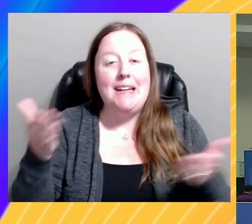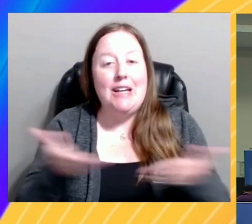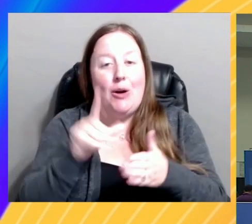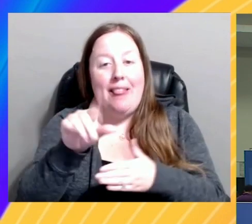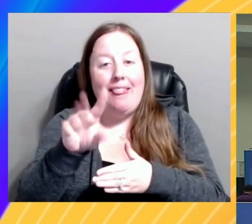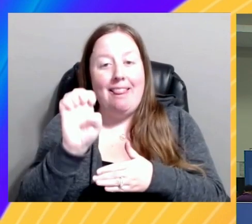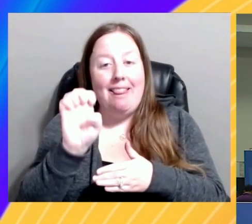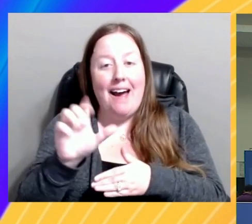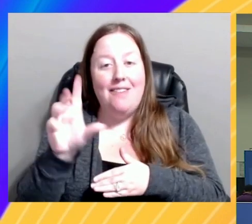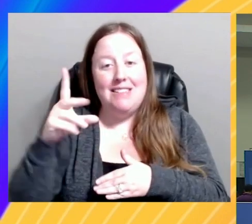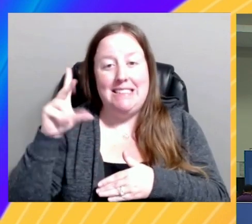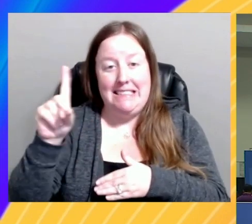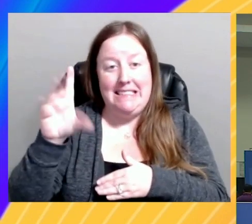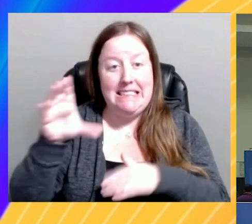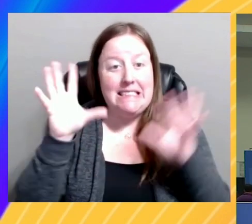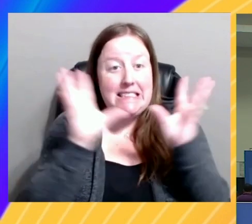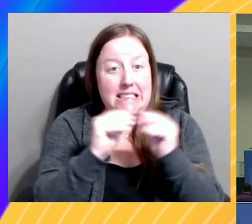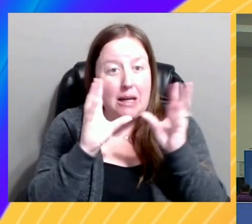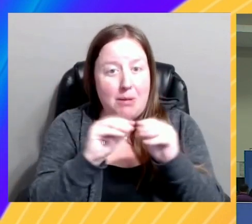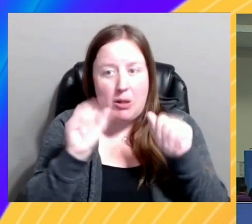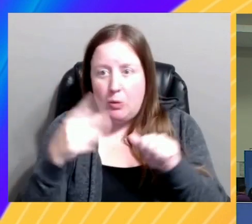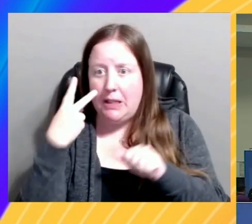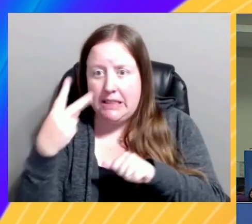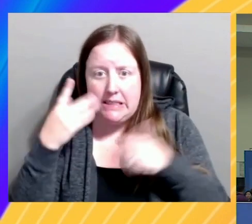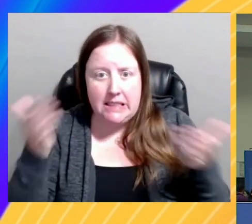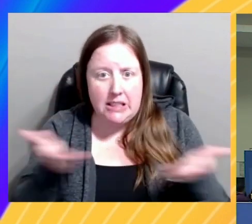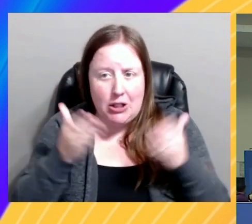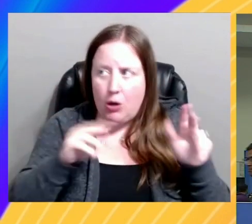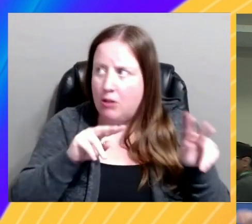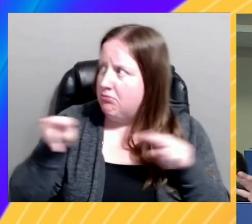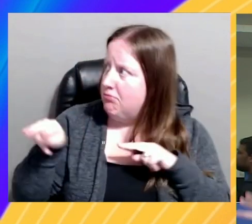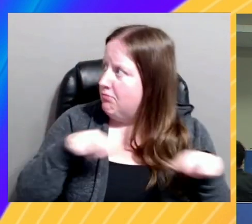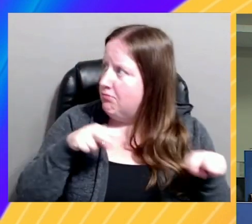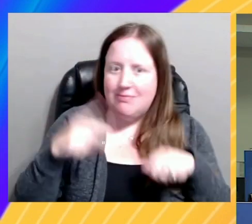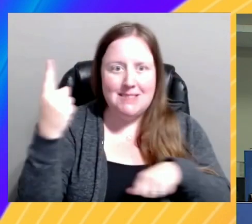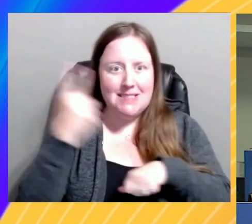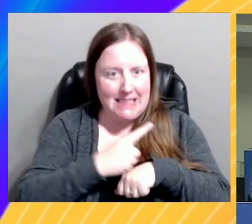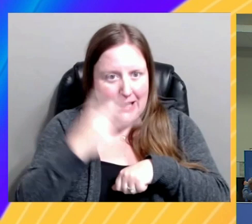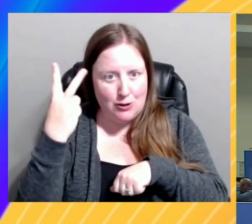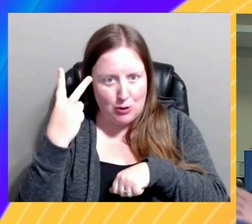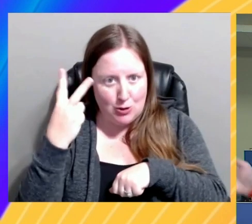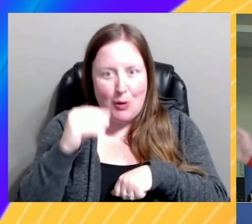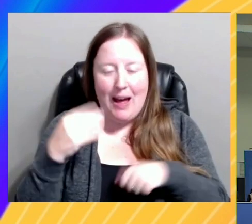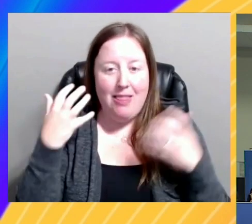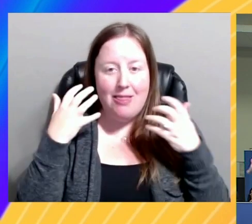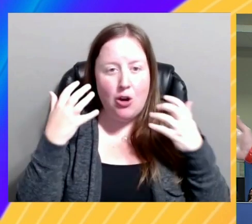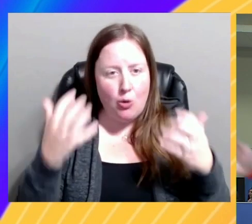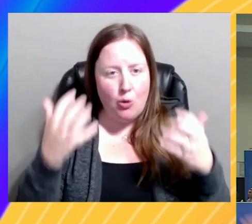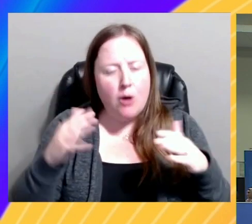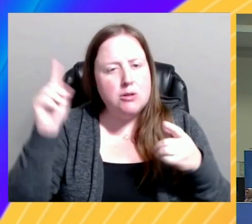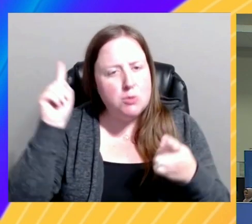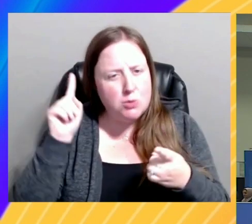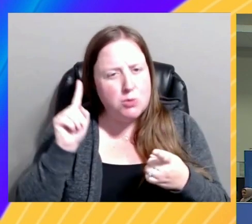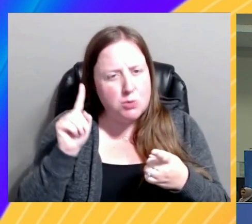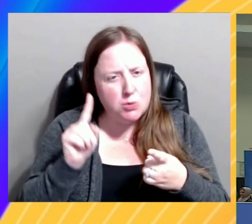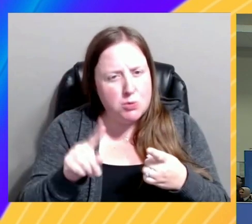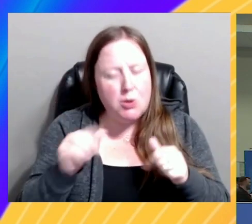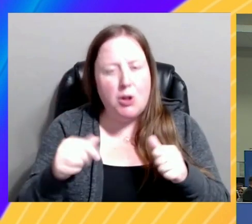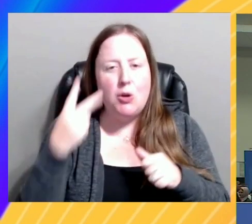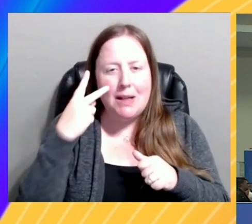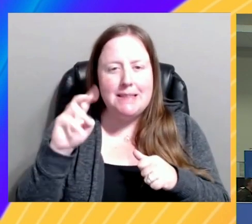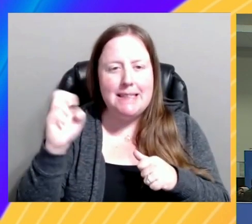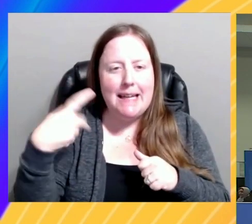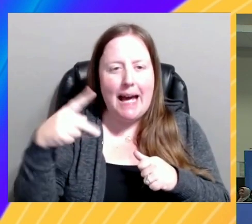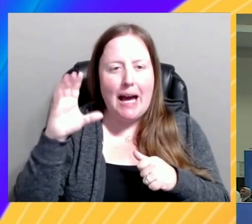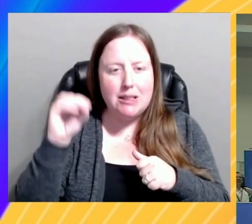Summit, and we can see here it's day 2, and the crowds are dying down a little bit. We see all of the expo goers in the